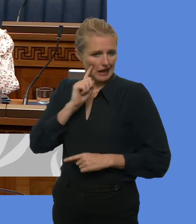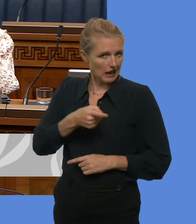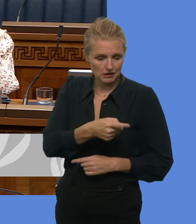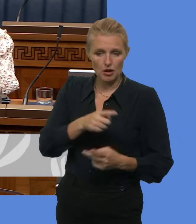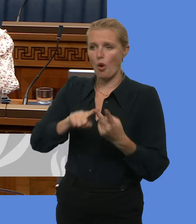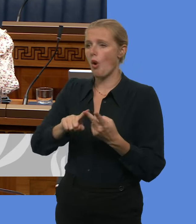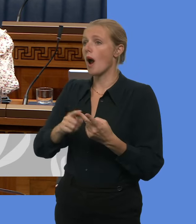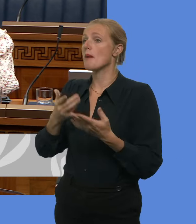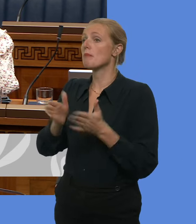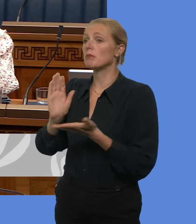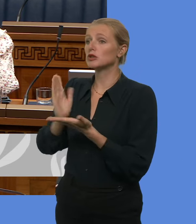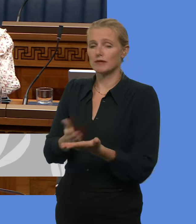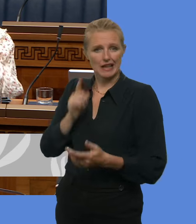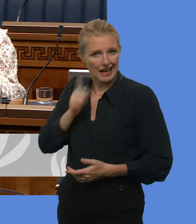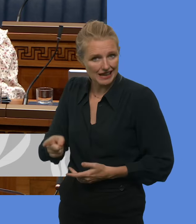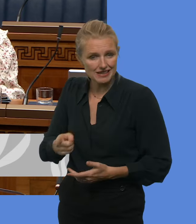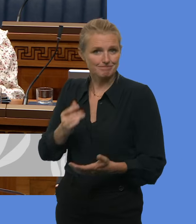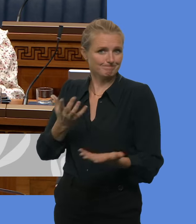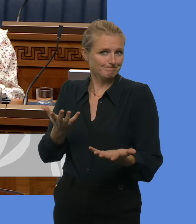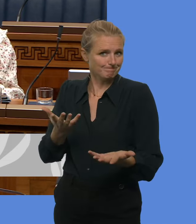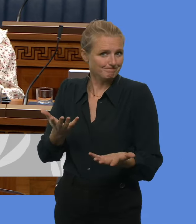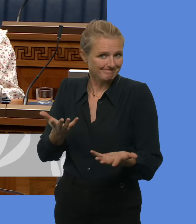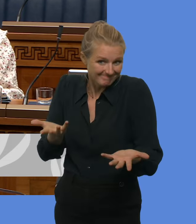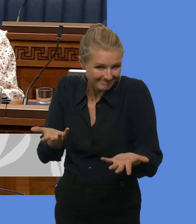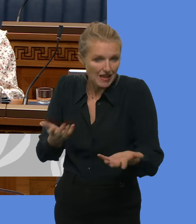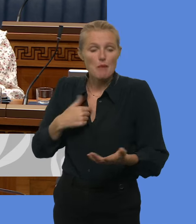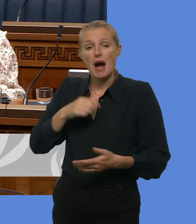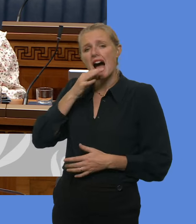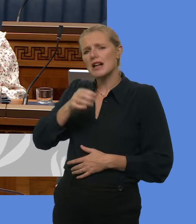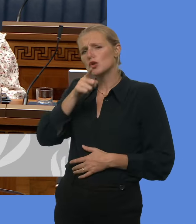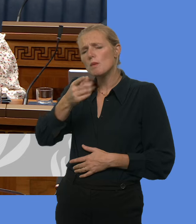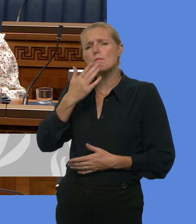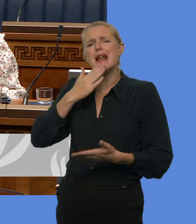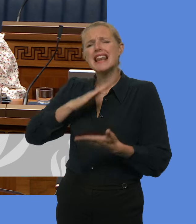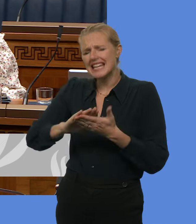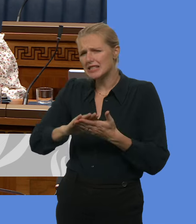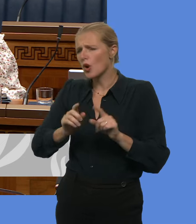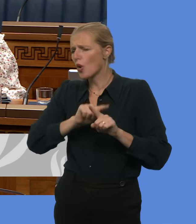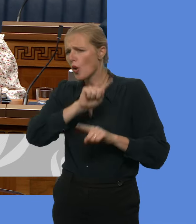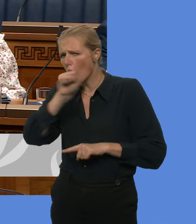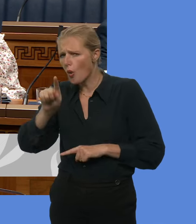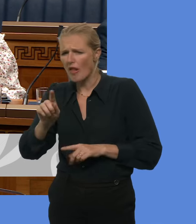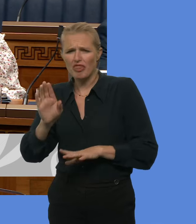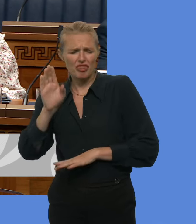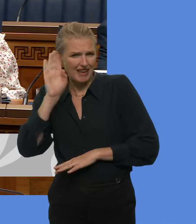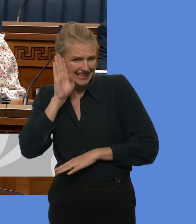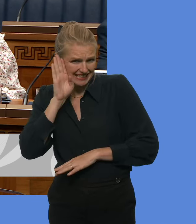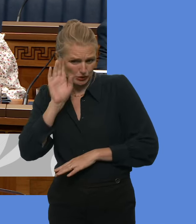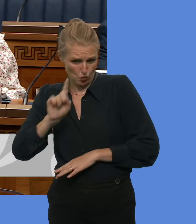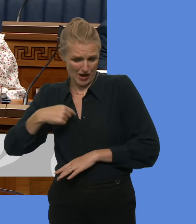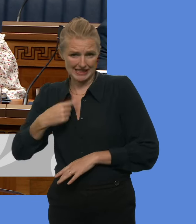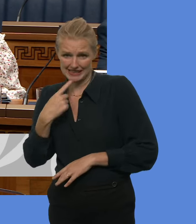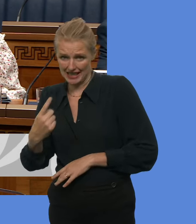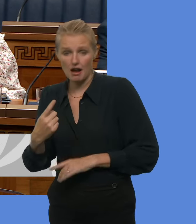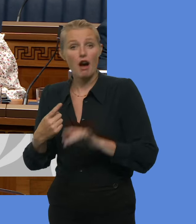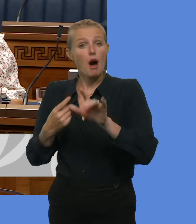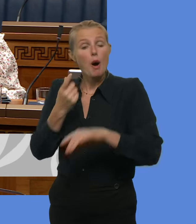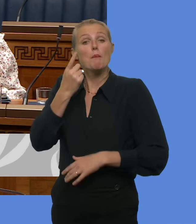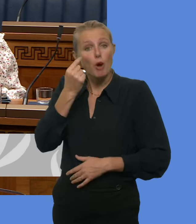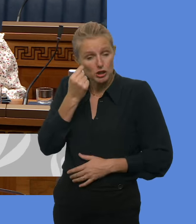would suggest to the member that he goes away and takes a look again at what I said, which is that there may well be legitimate concerns